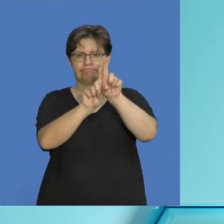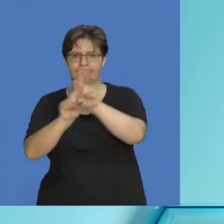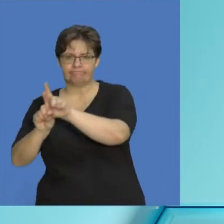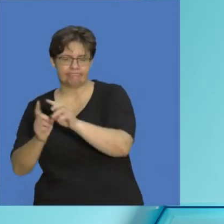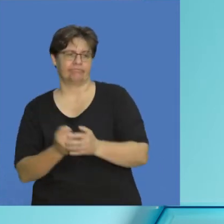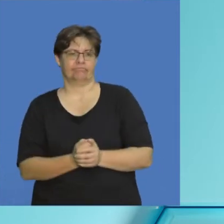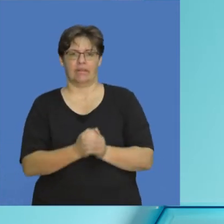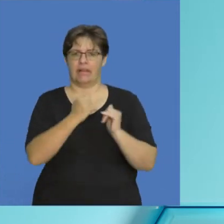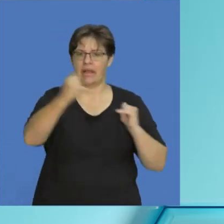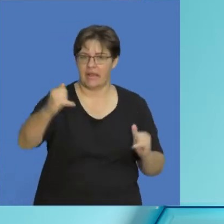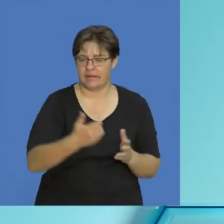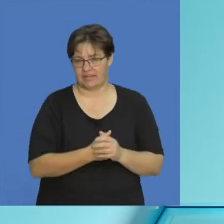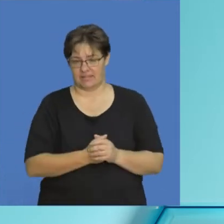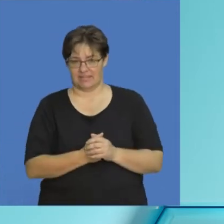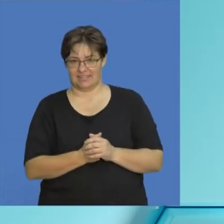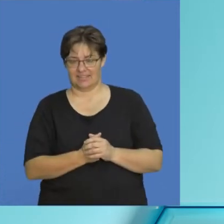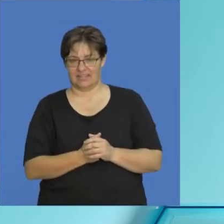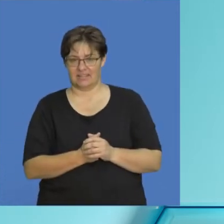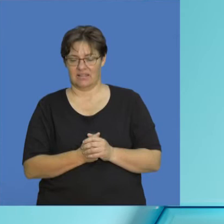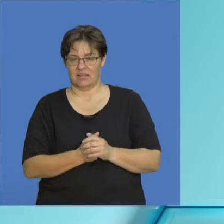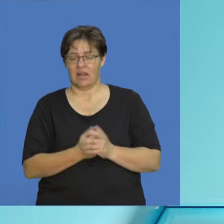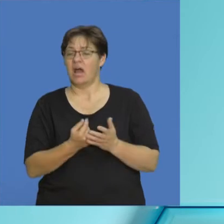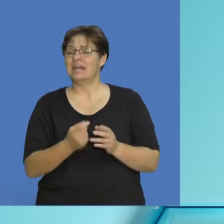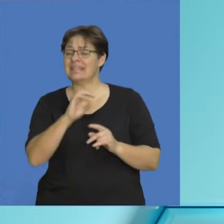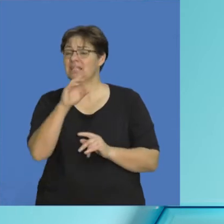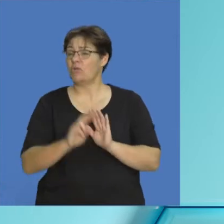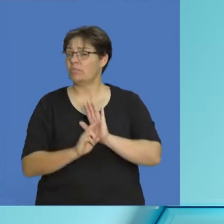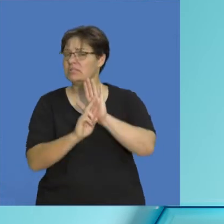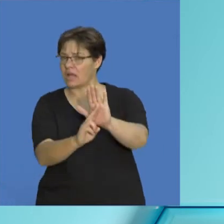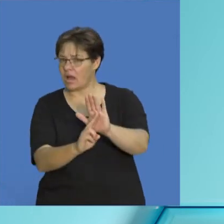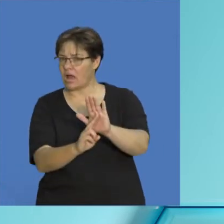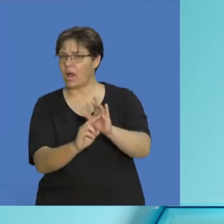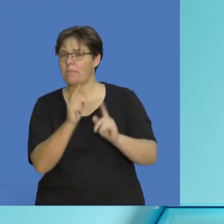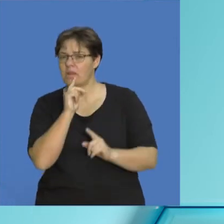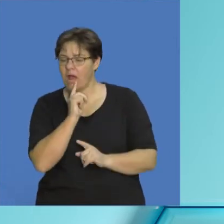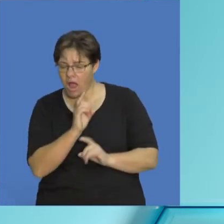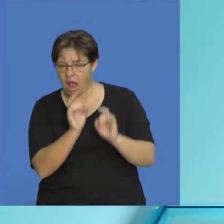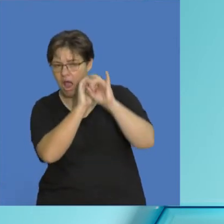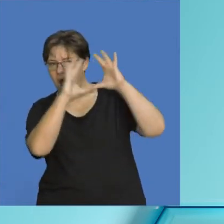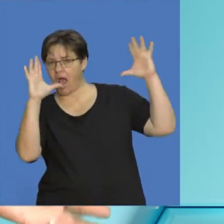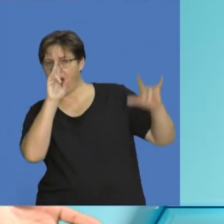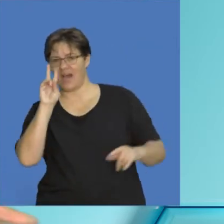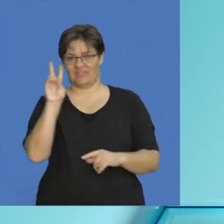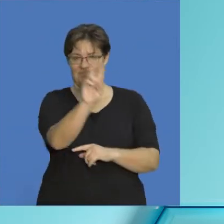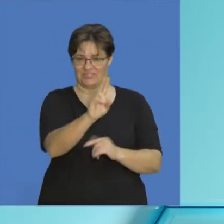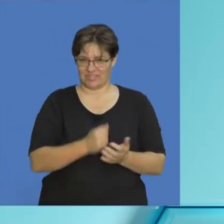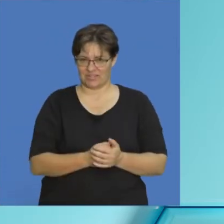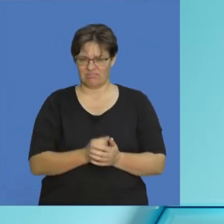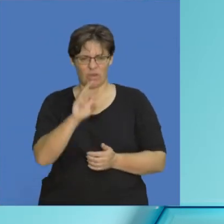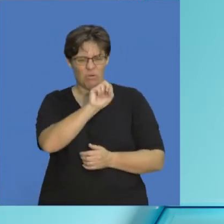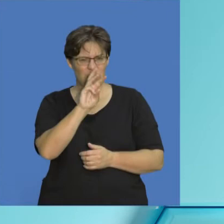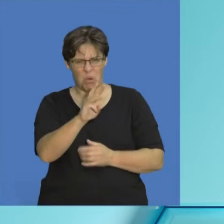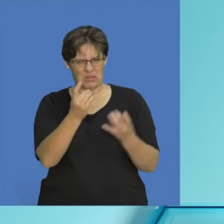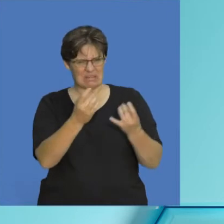okay? So representing data, we're making that visual to us. Having raw data does not really make